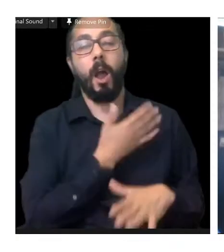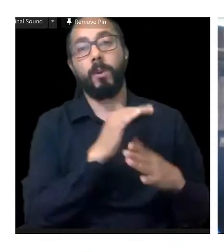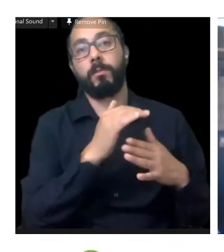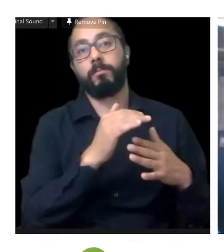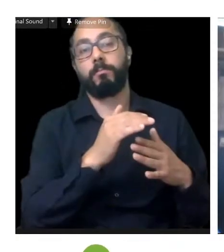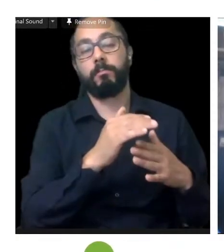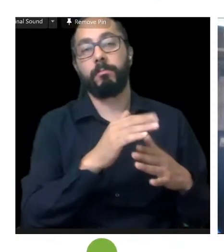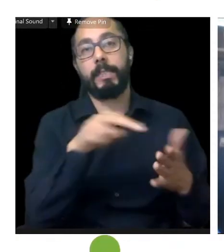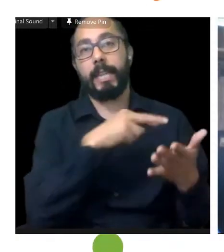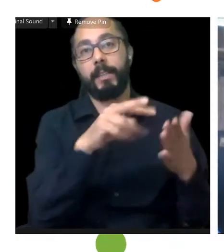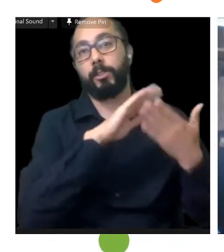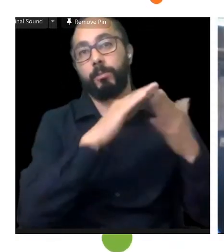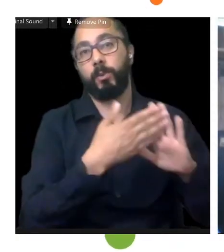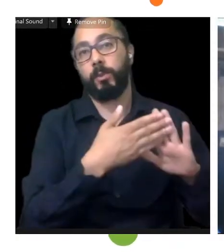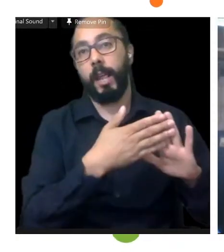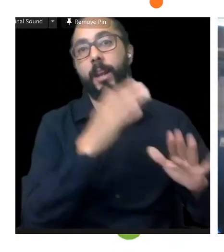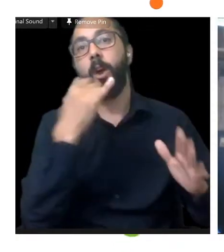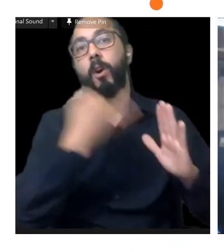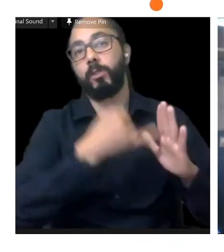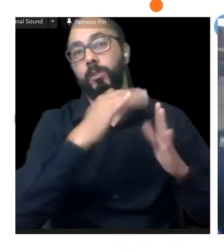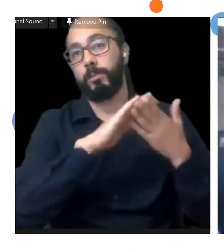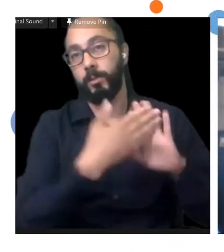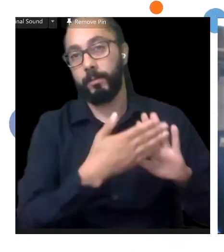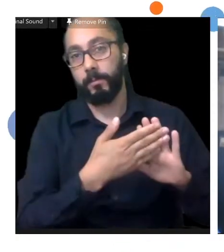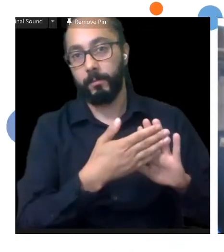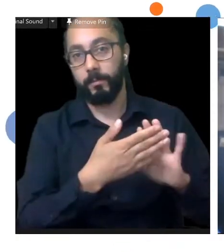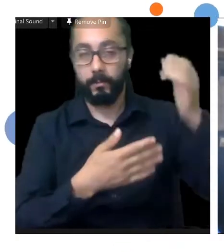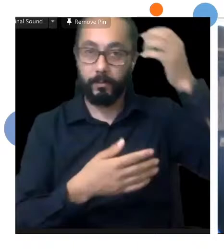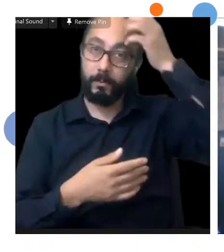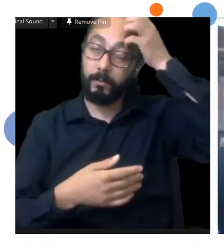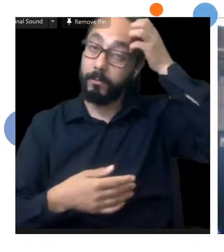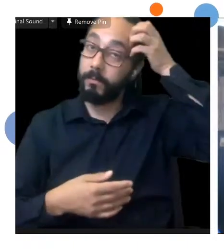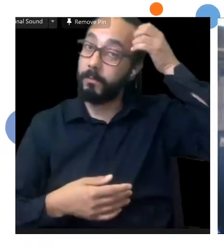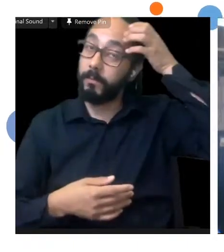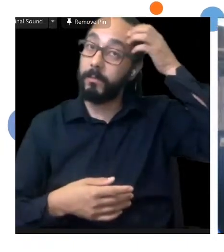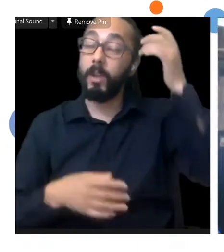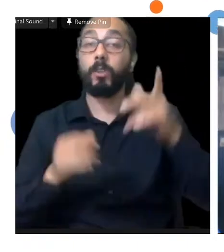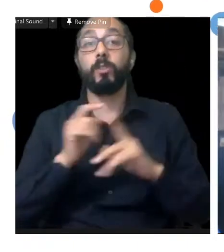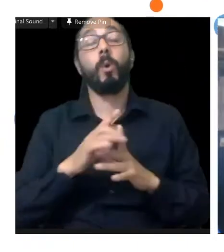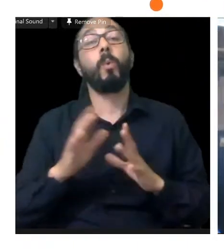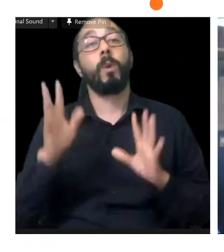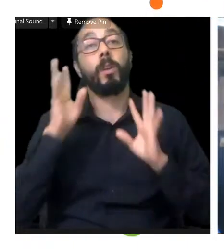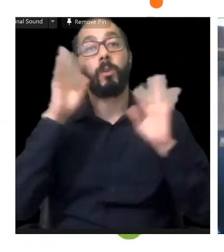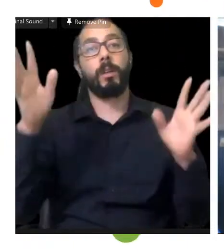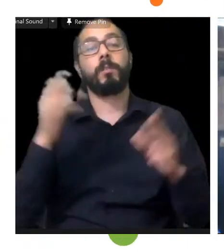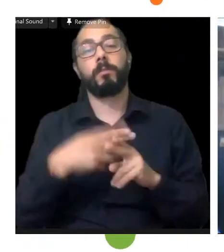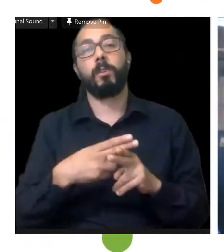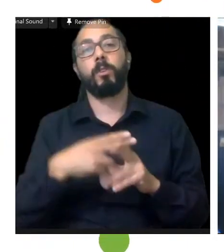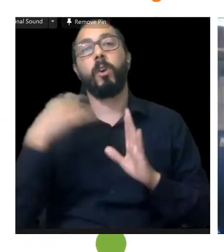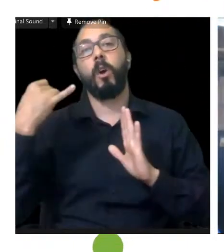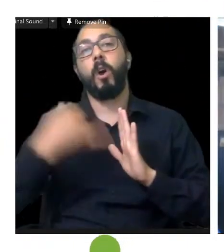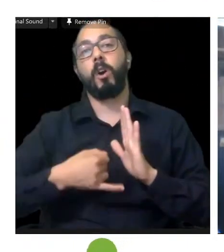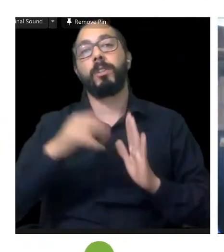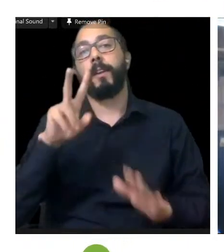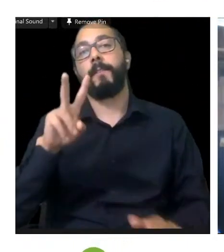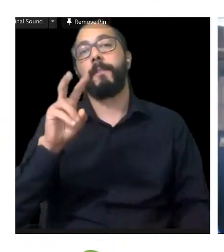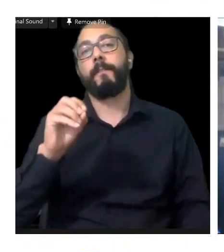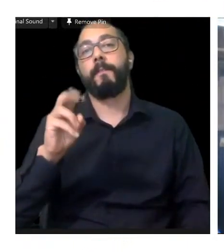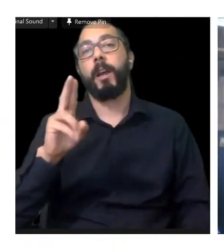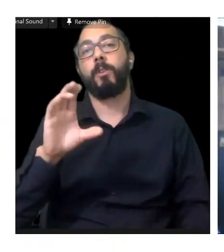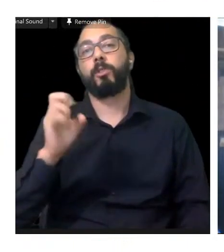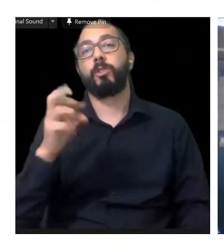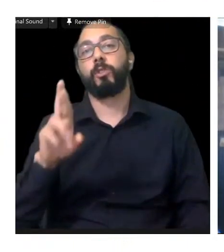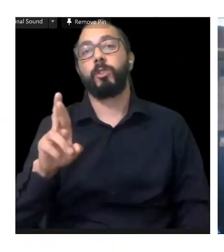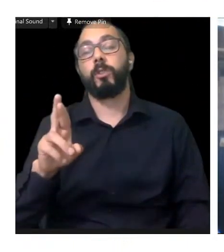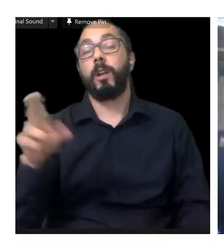created these artist vouchers. So these are opportunities, vouchers for that our audiences and donors can purchase